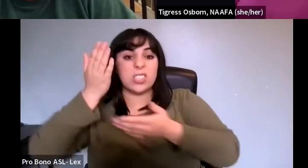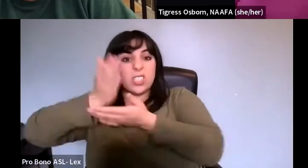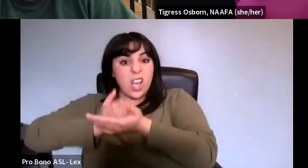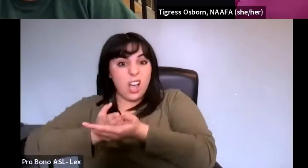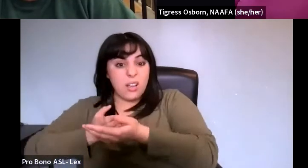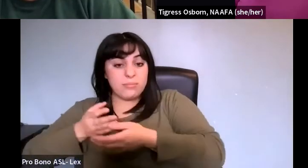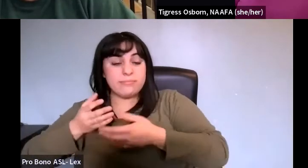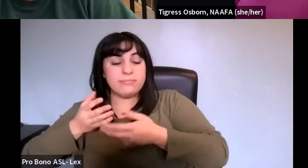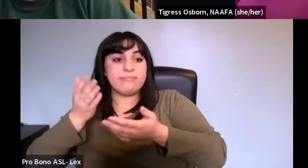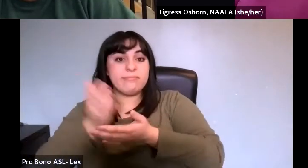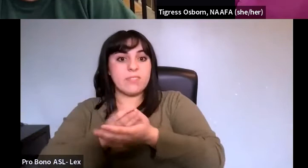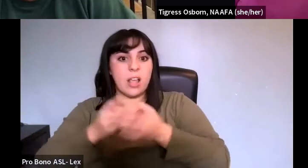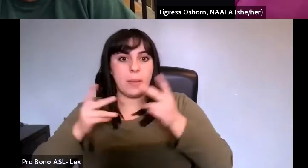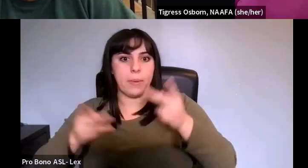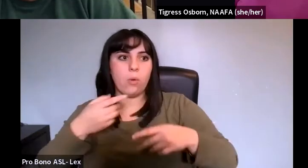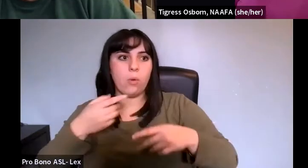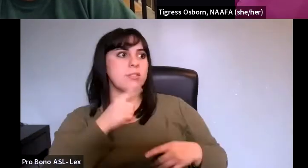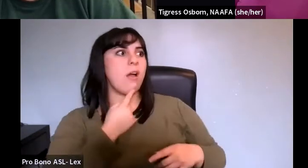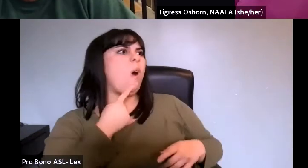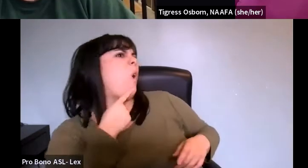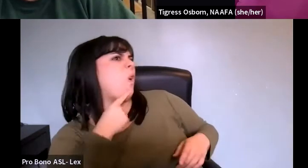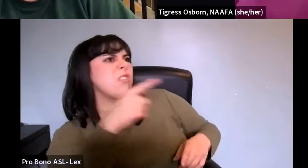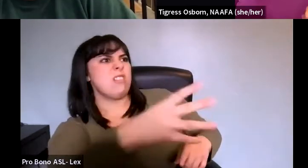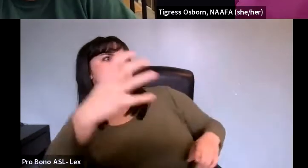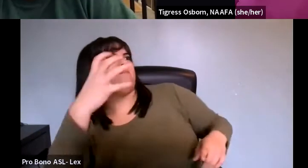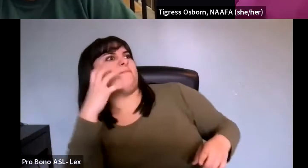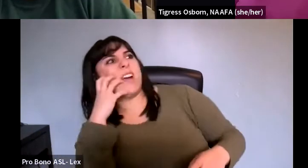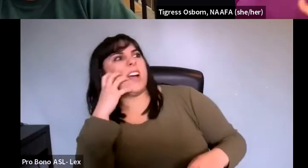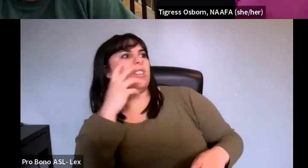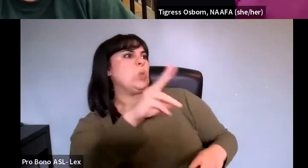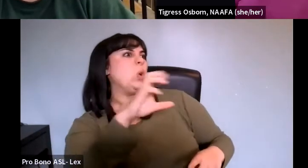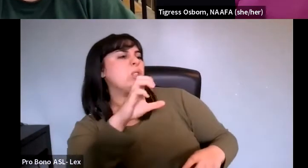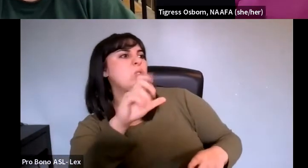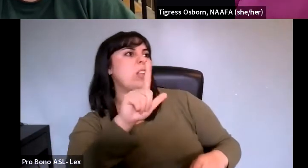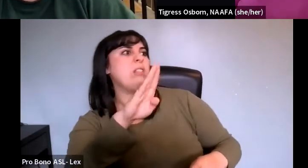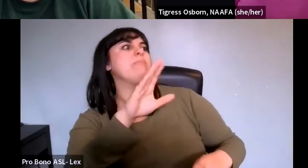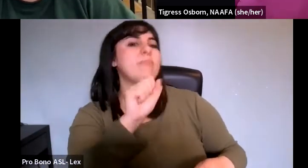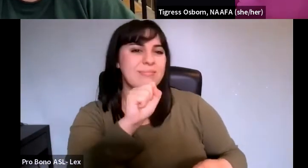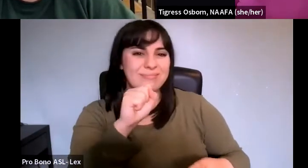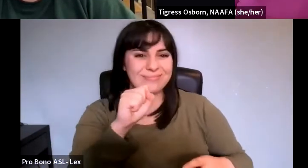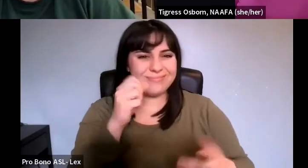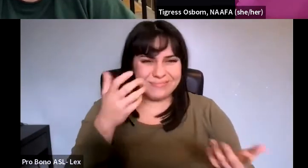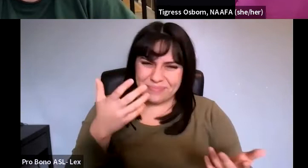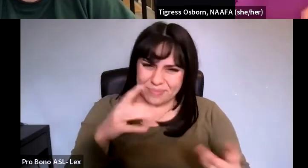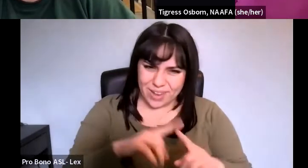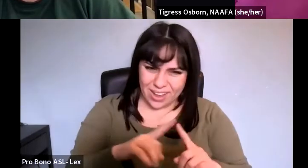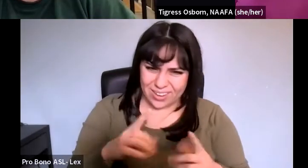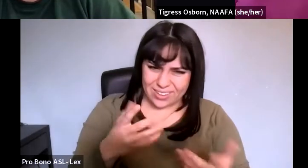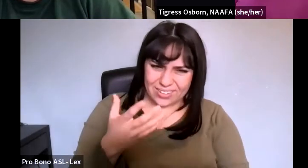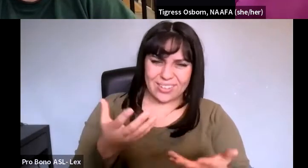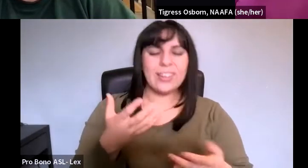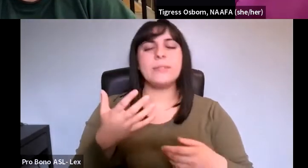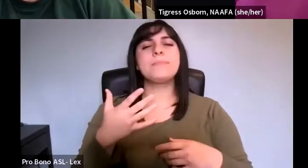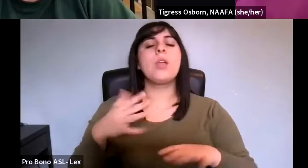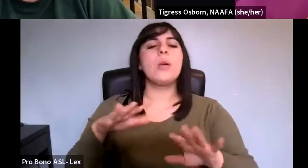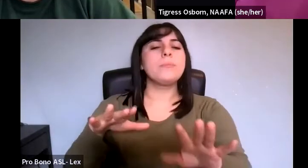it's like, that is, hello. I was watching a movie with friends, and there's a scene